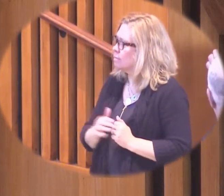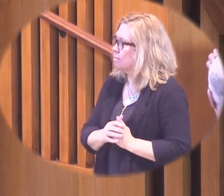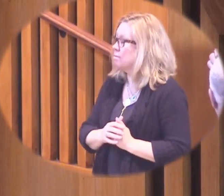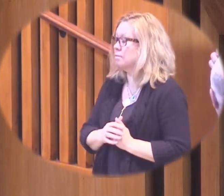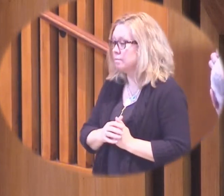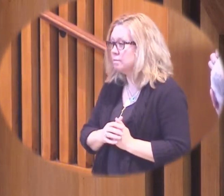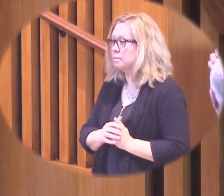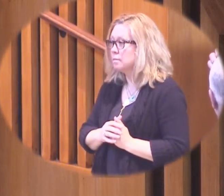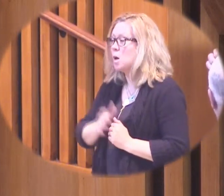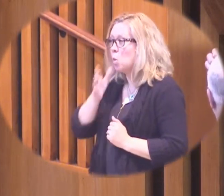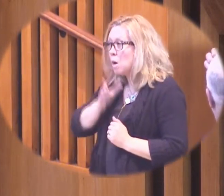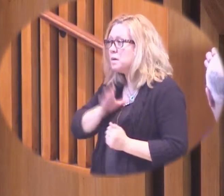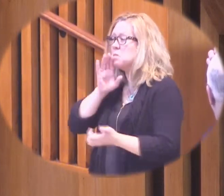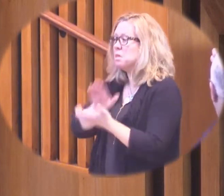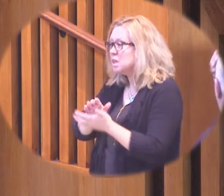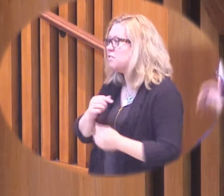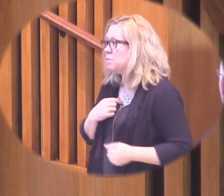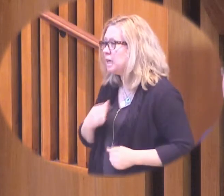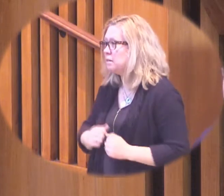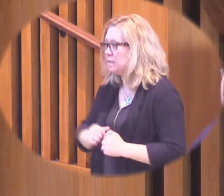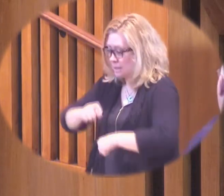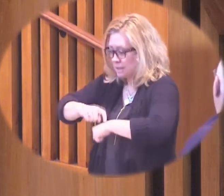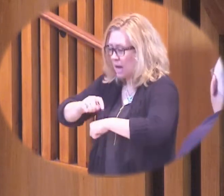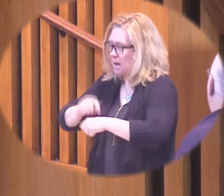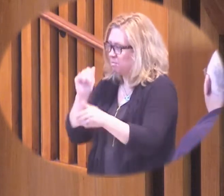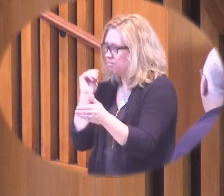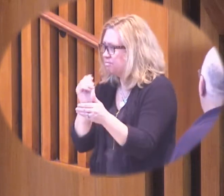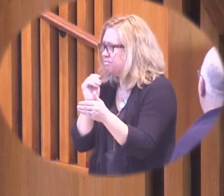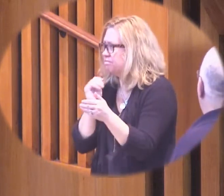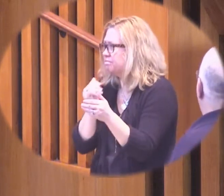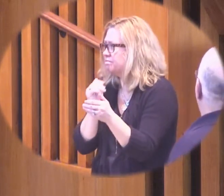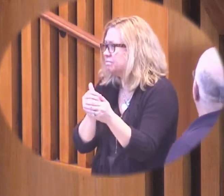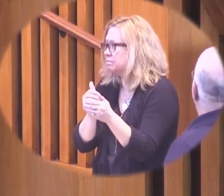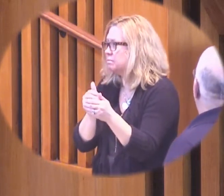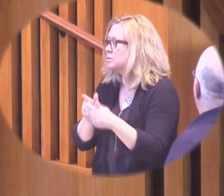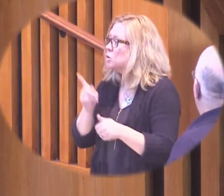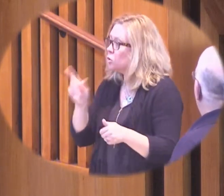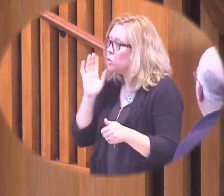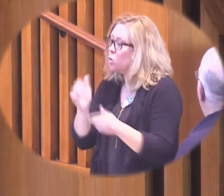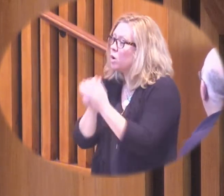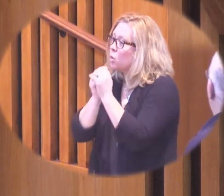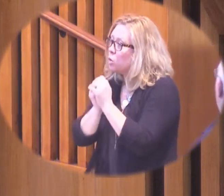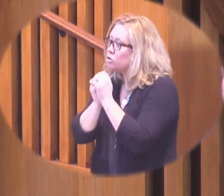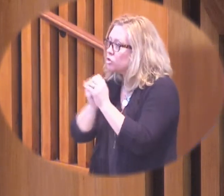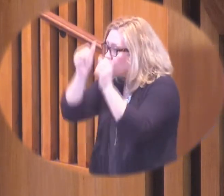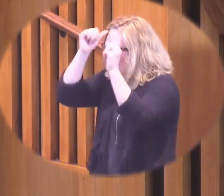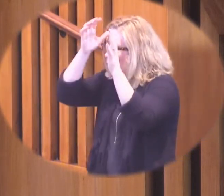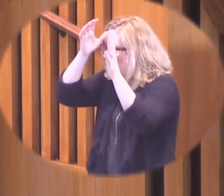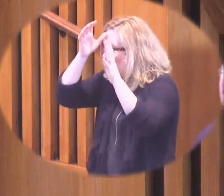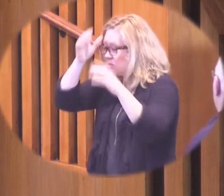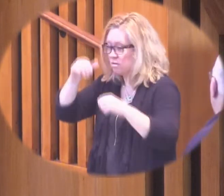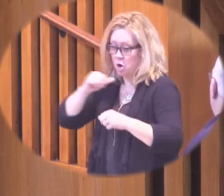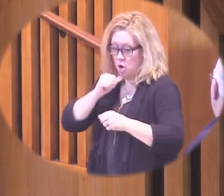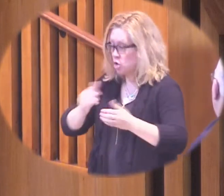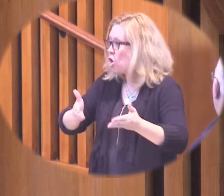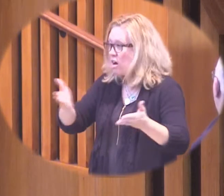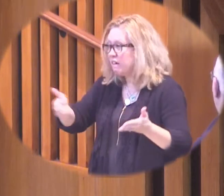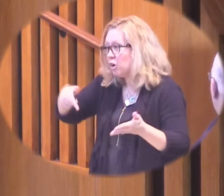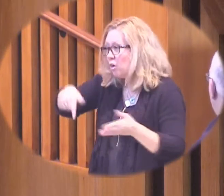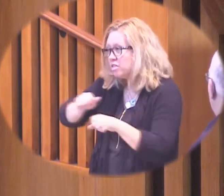"Believe me, woman, the hour is coming when you will worship the Father neither on this